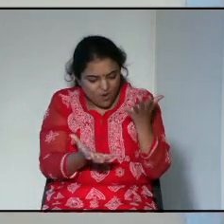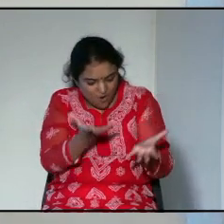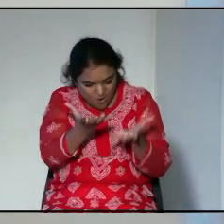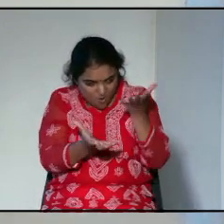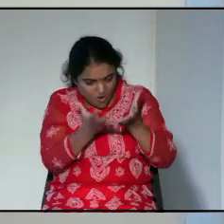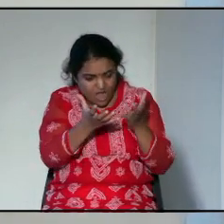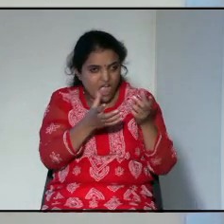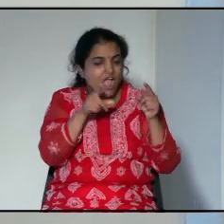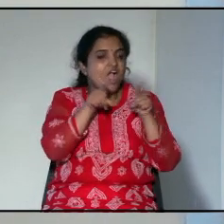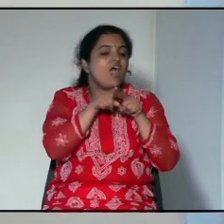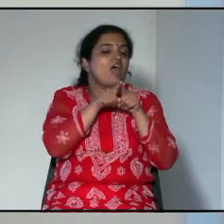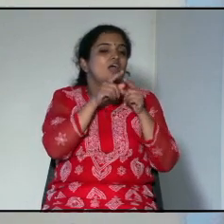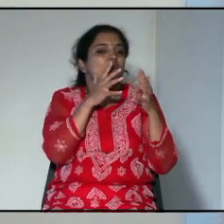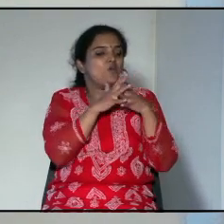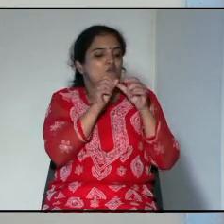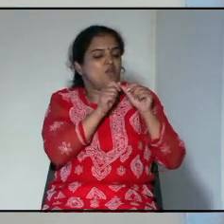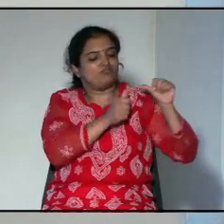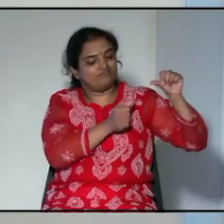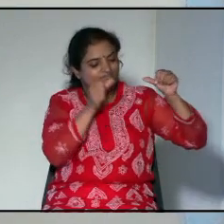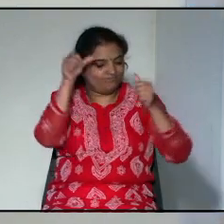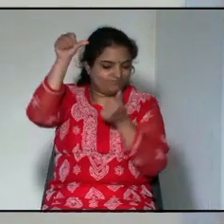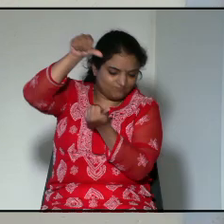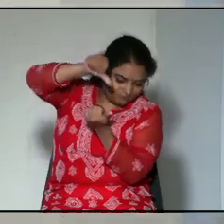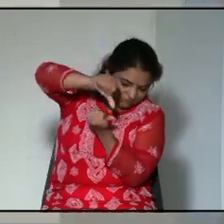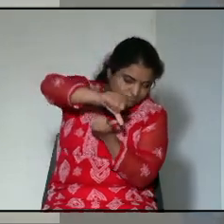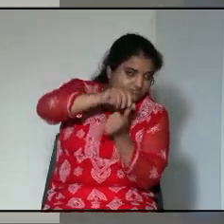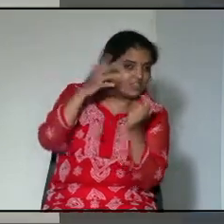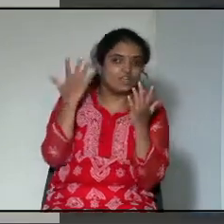pouring the molten metal for the dhalai,